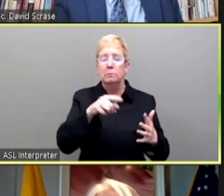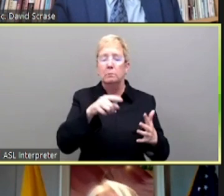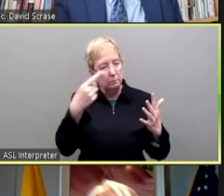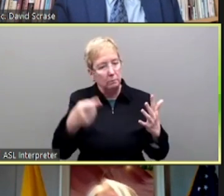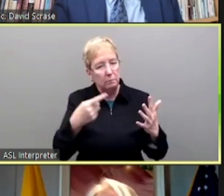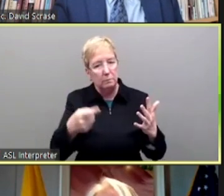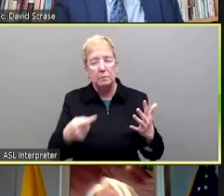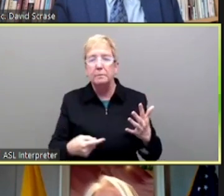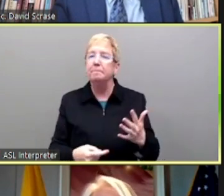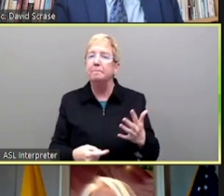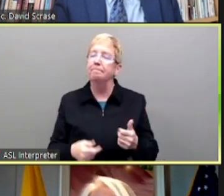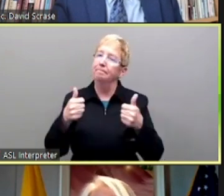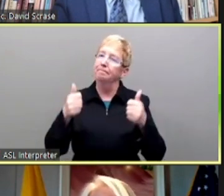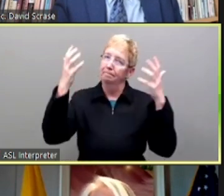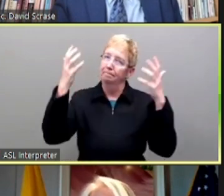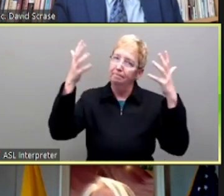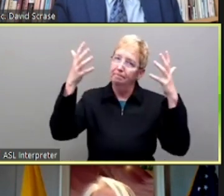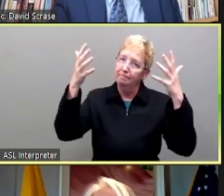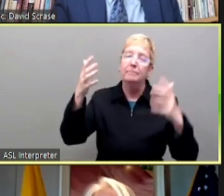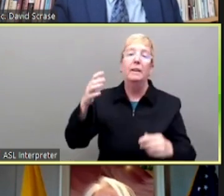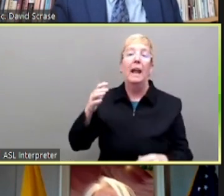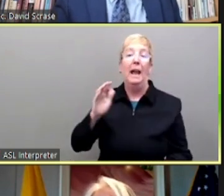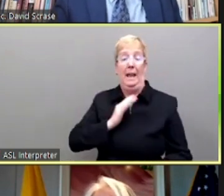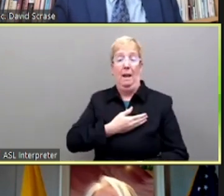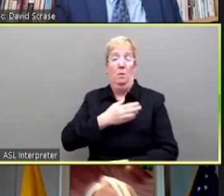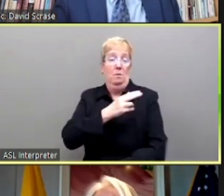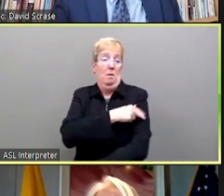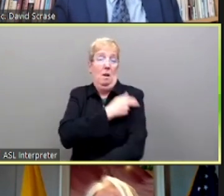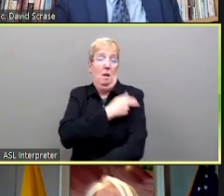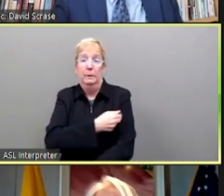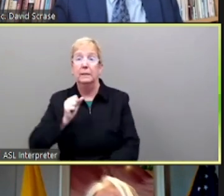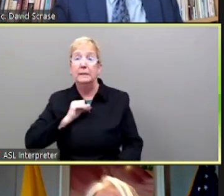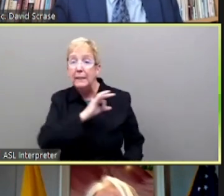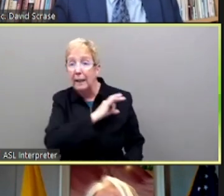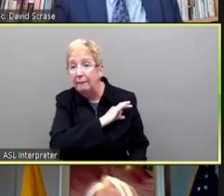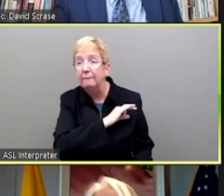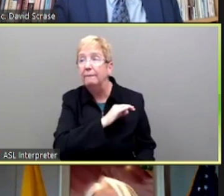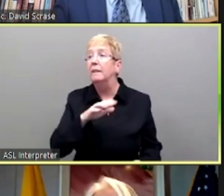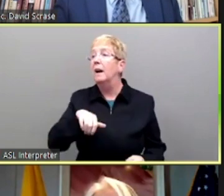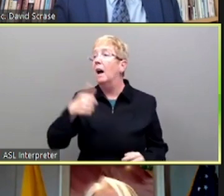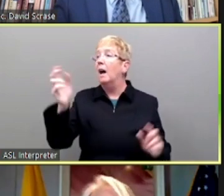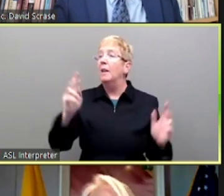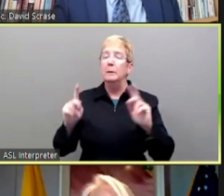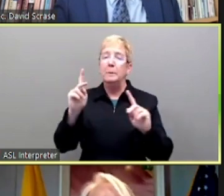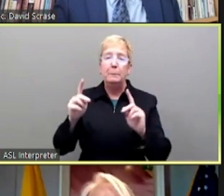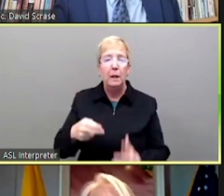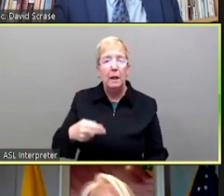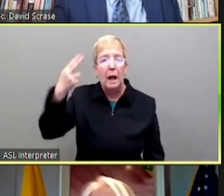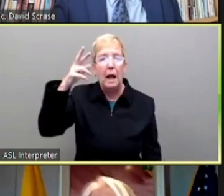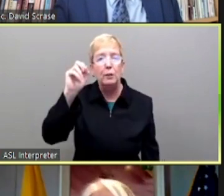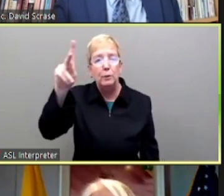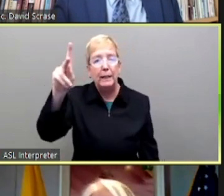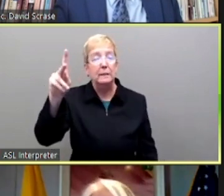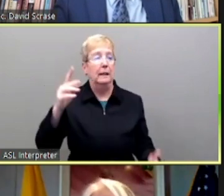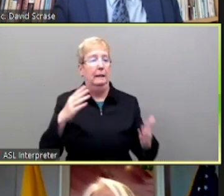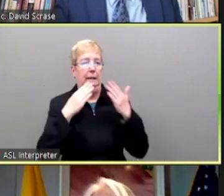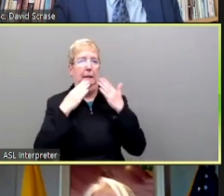you that our hospital workers and so many other at-risk populations, we thank you for your